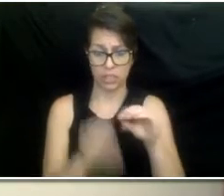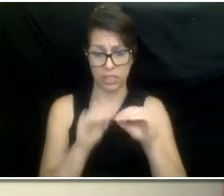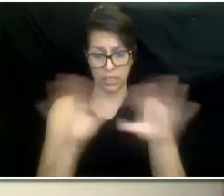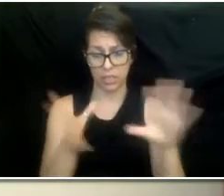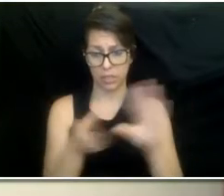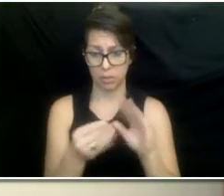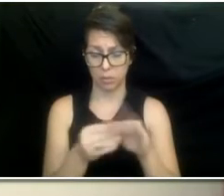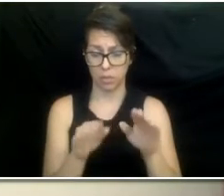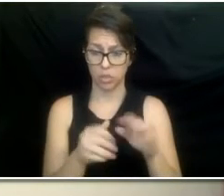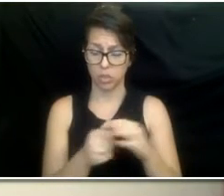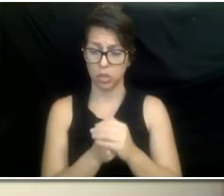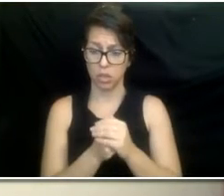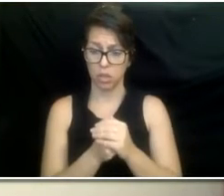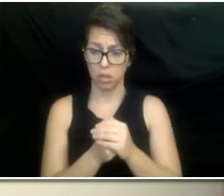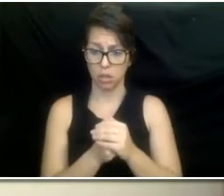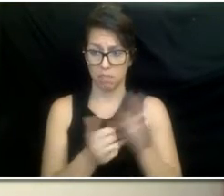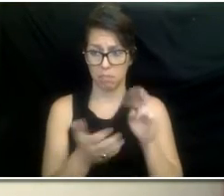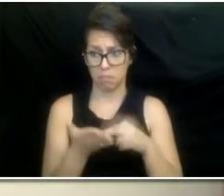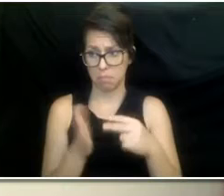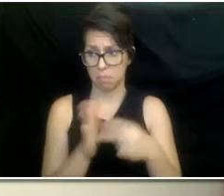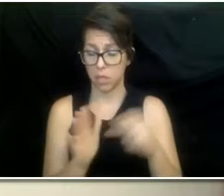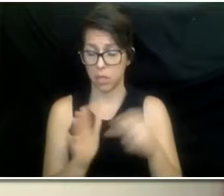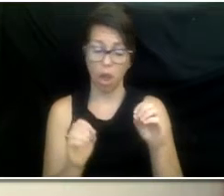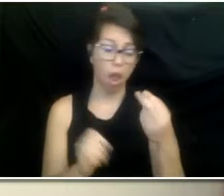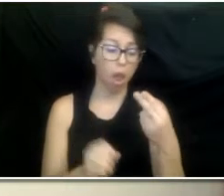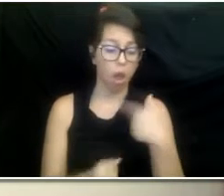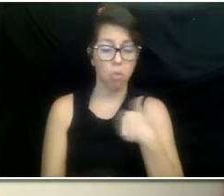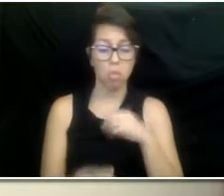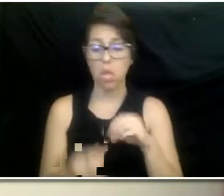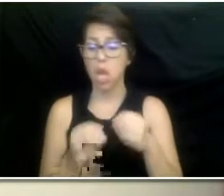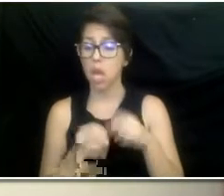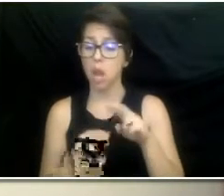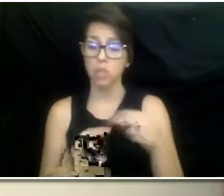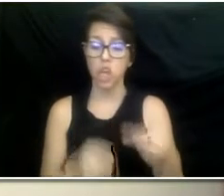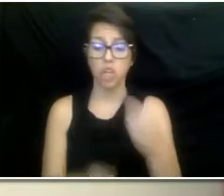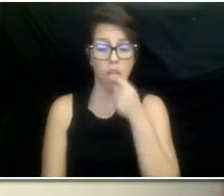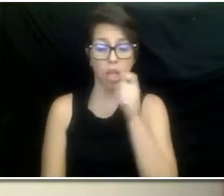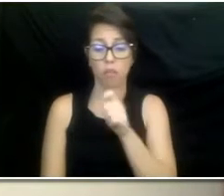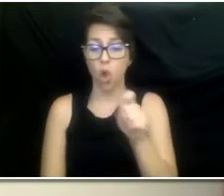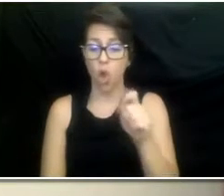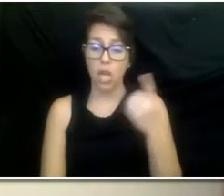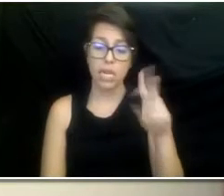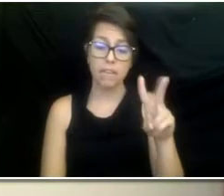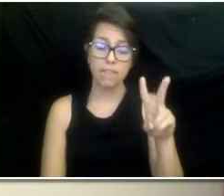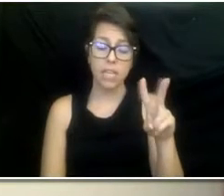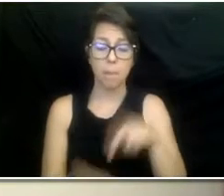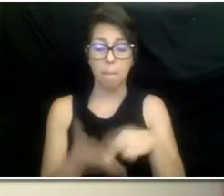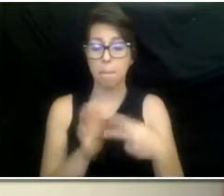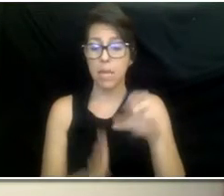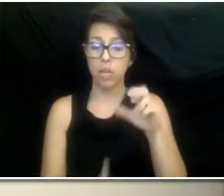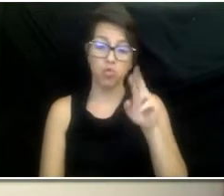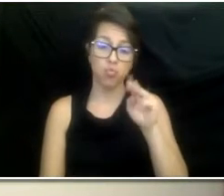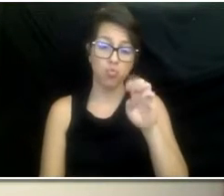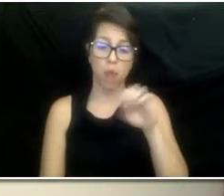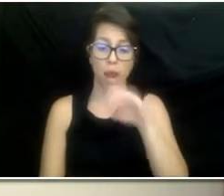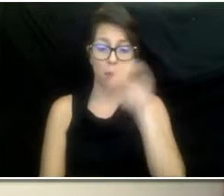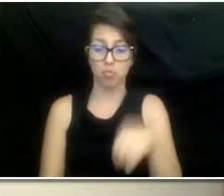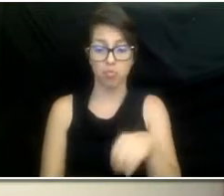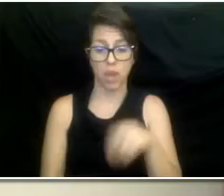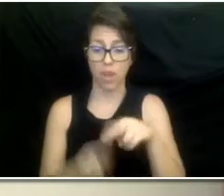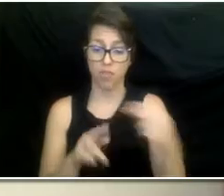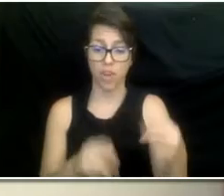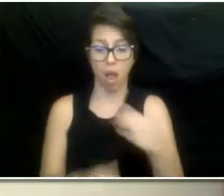with with the DV victims we are uh we are reviewing body cameras I that's not something to be made light